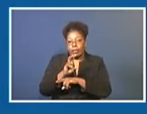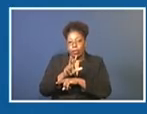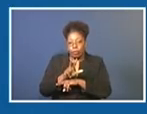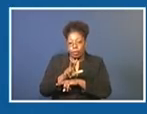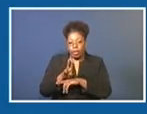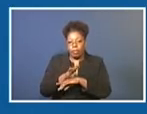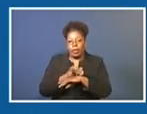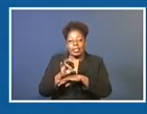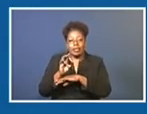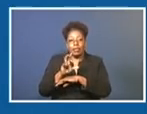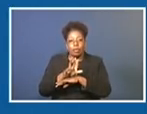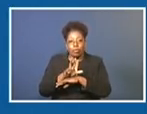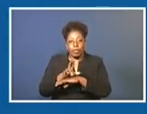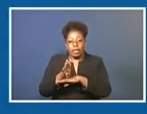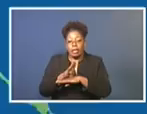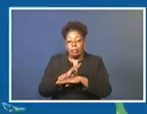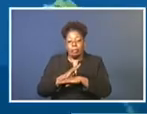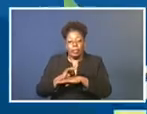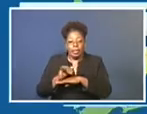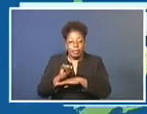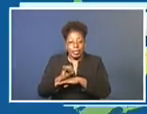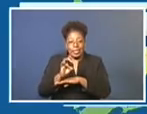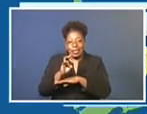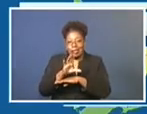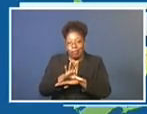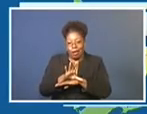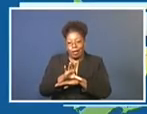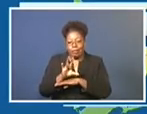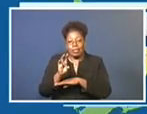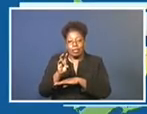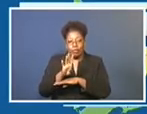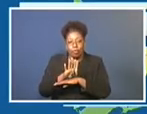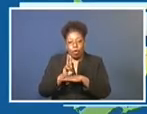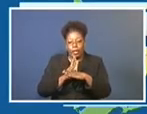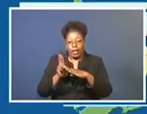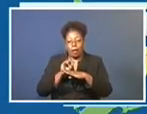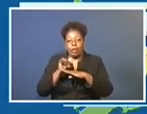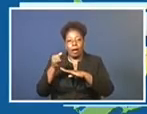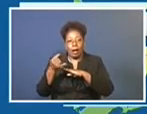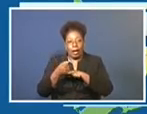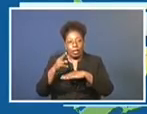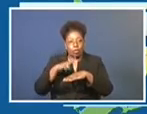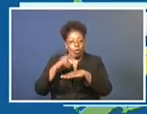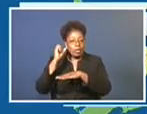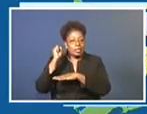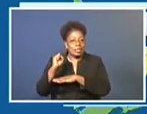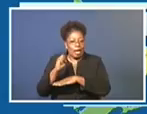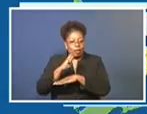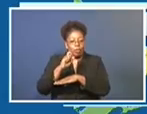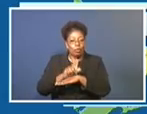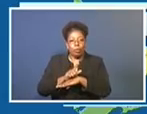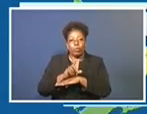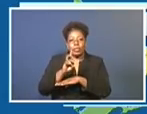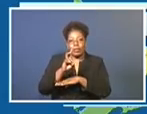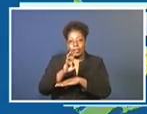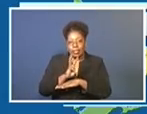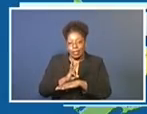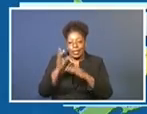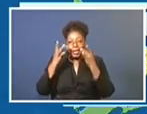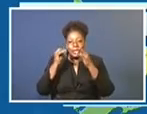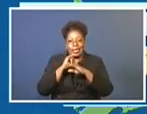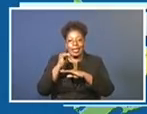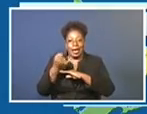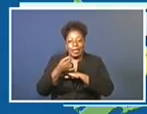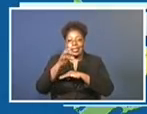Islands, 73. Allistown, Bimini, 75 degrees, 74 in Harbor Island. Rock Sound, Elutra, 76. Otterstown, Cat Island